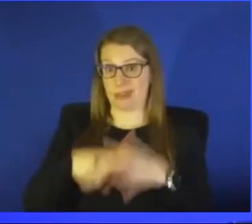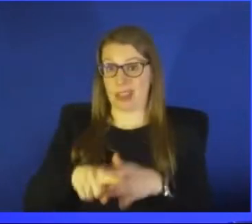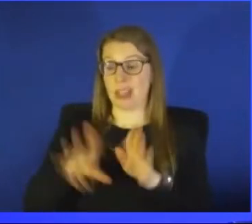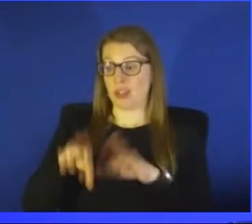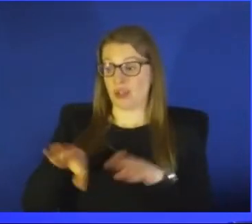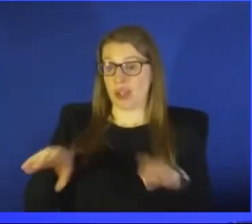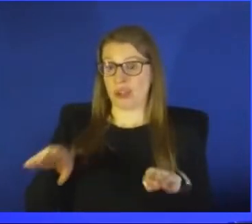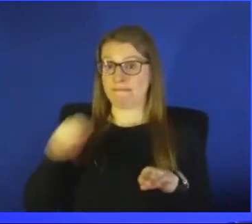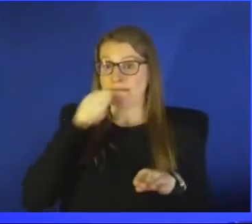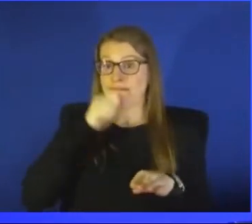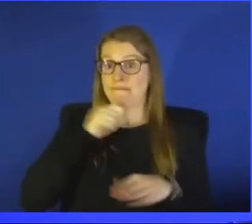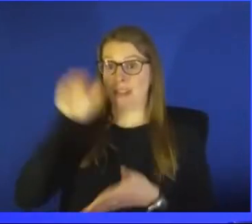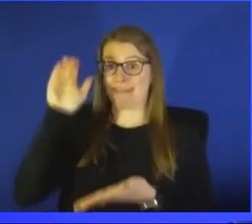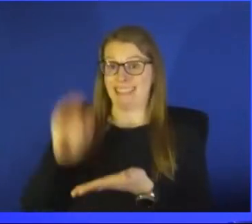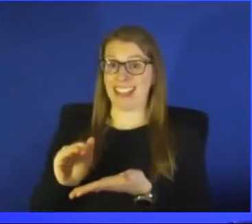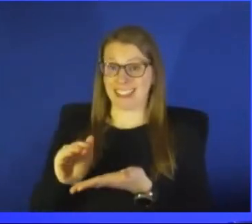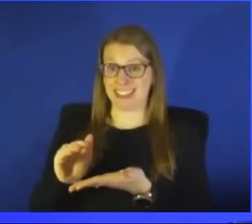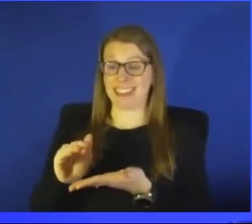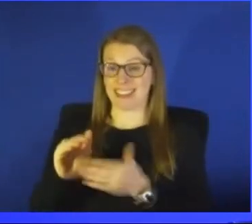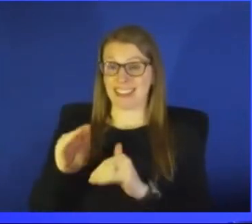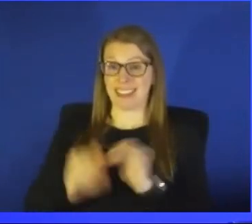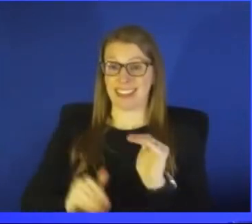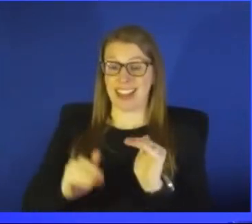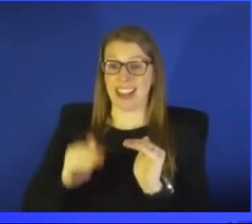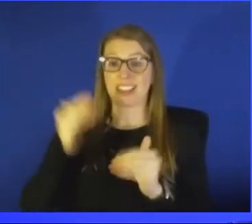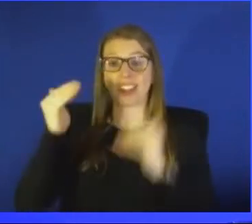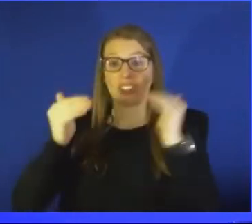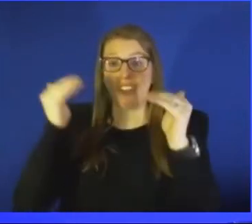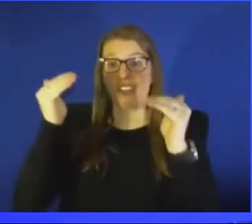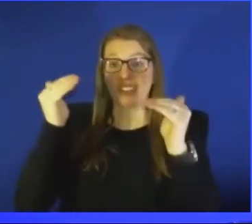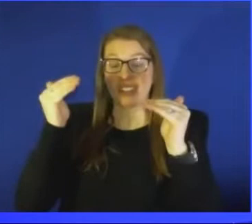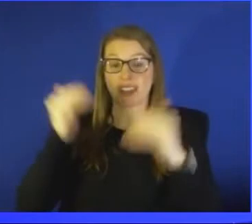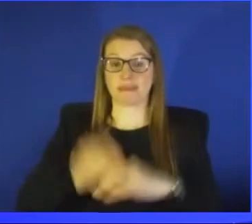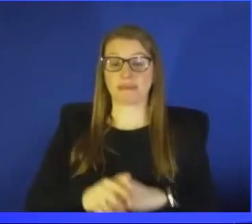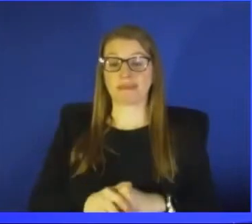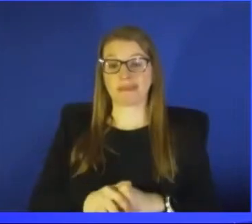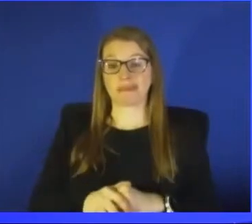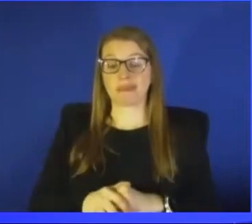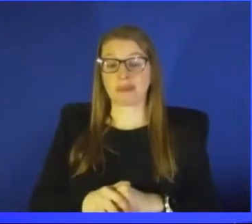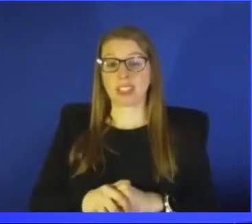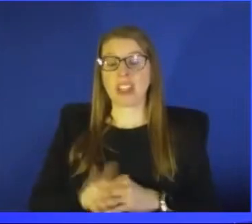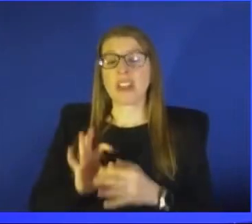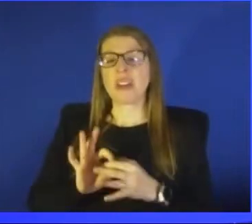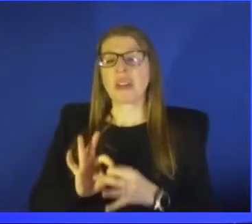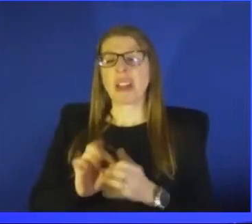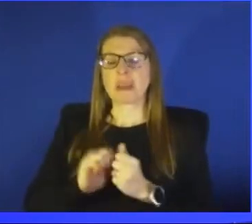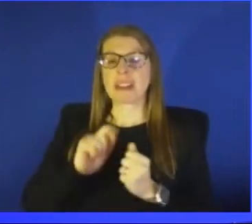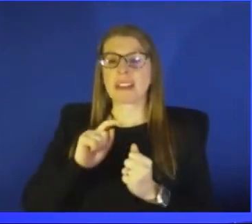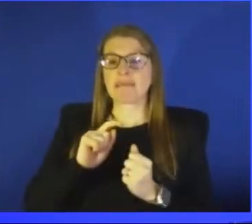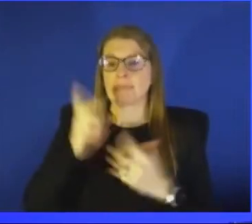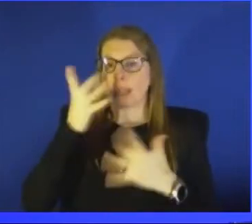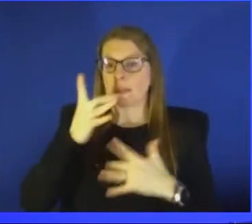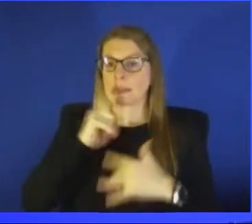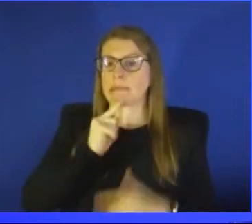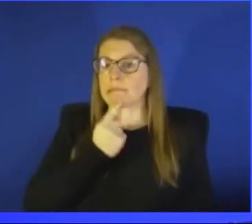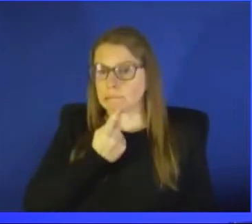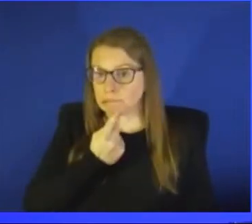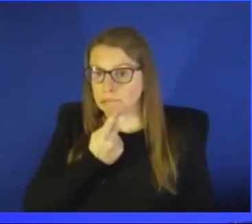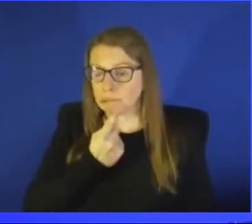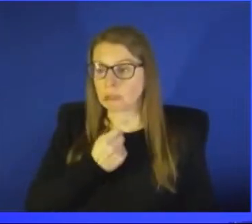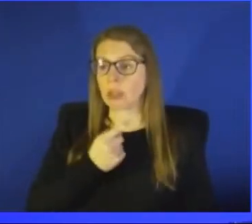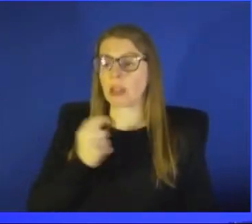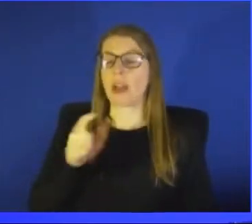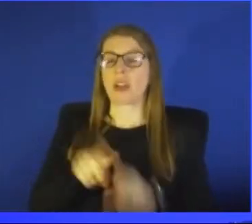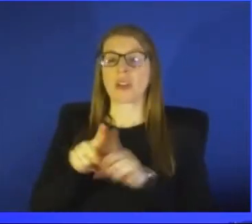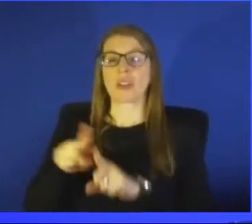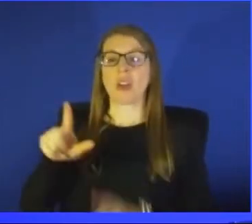suffer less than the adults or older ages as far as severity and long COVID, but we know they can get